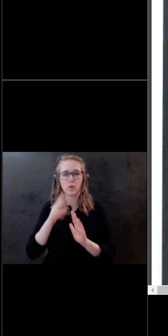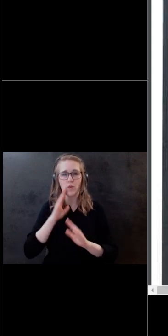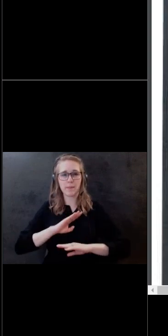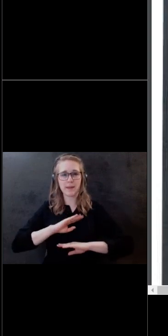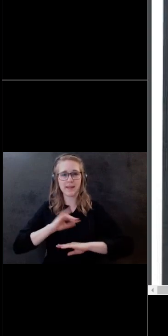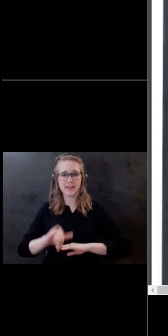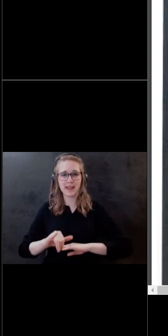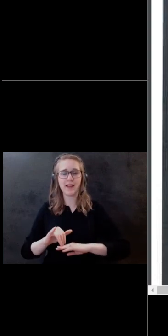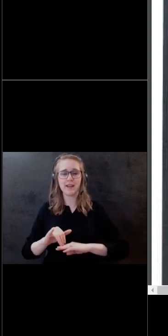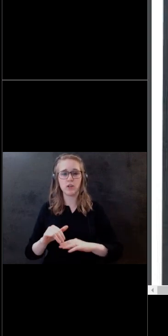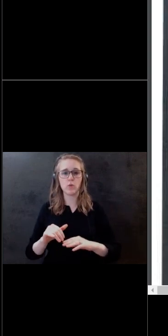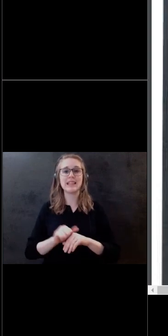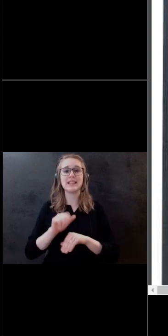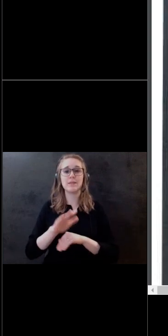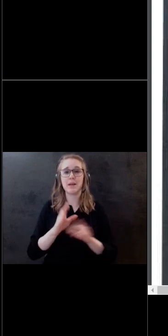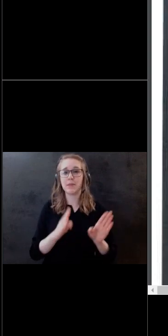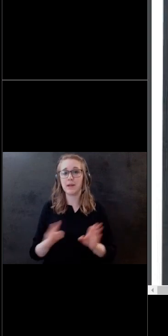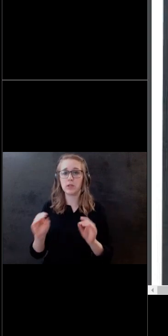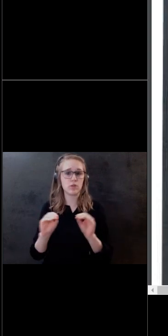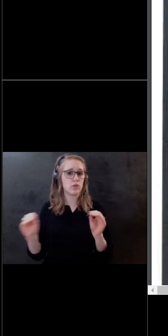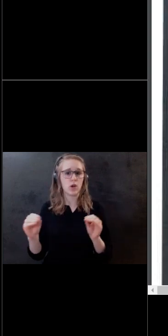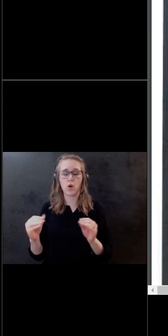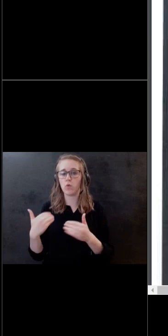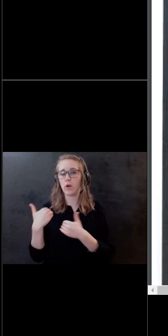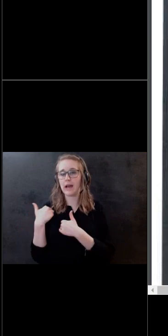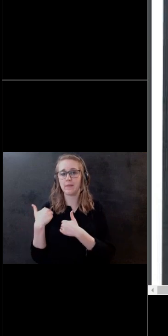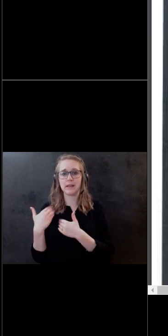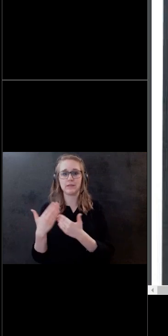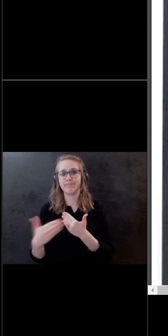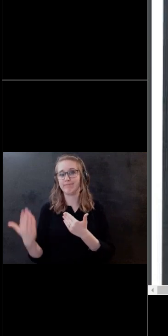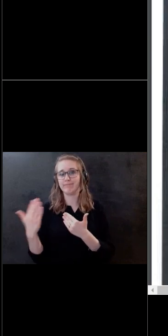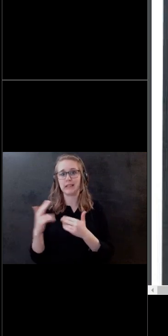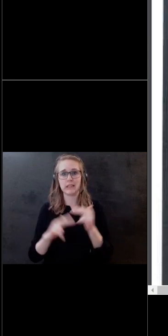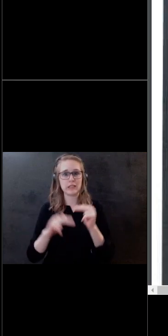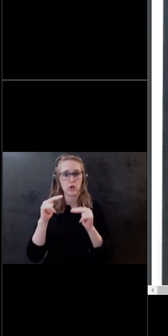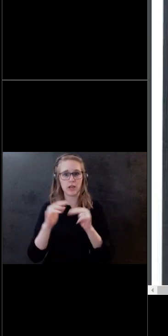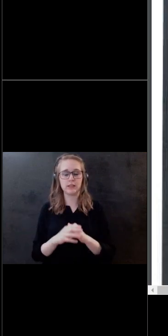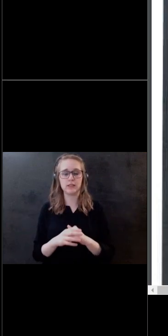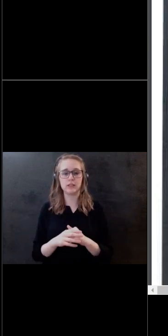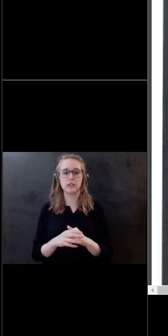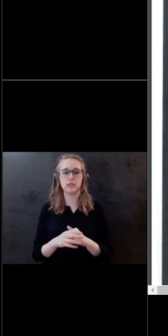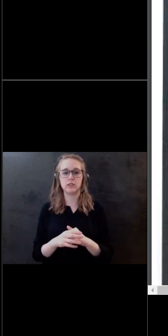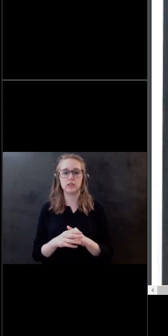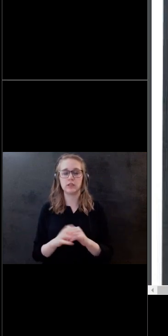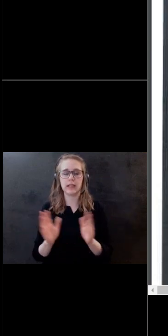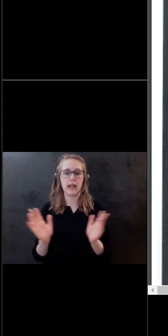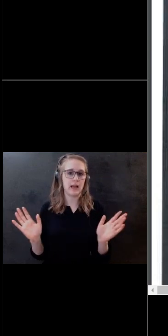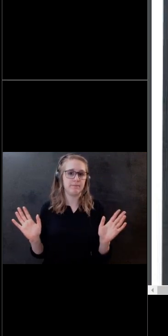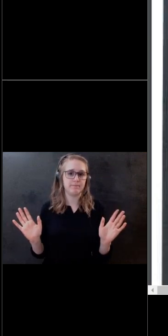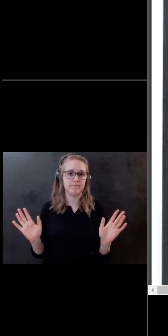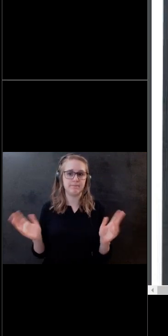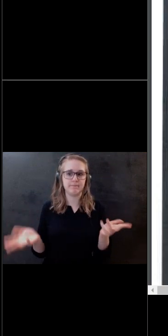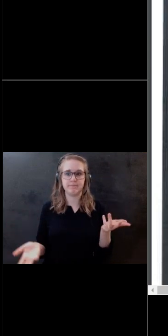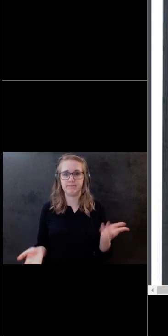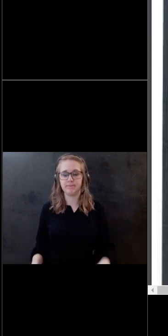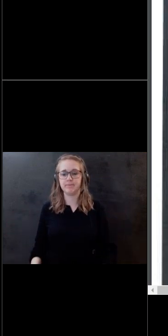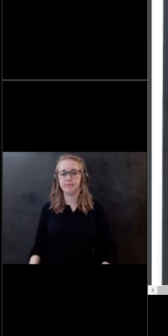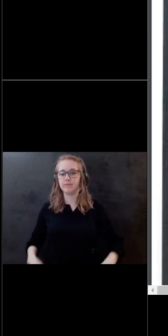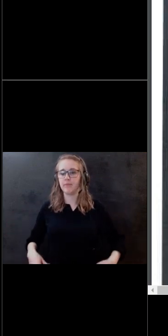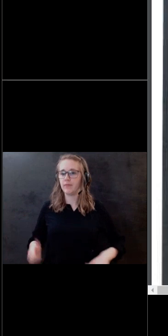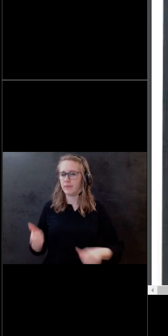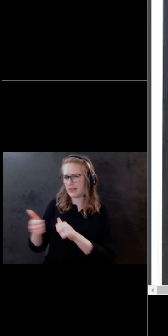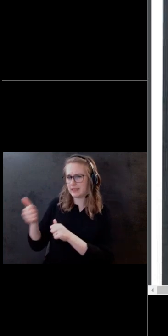they submit the plans with no obligation to thereafter construct. And so I would just. Executive Director, if you